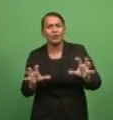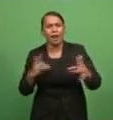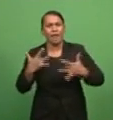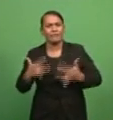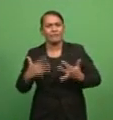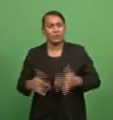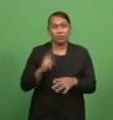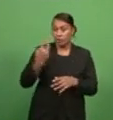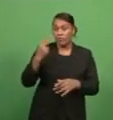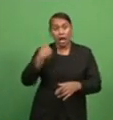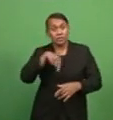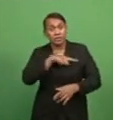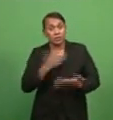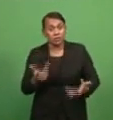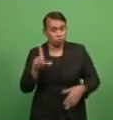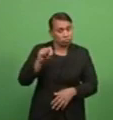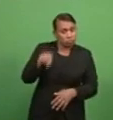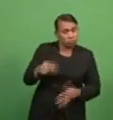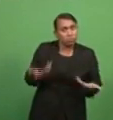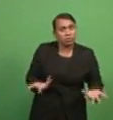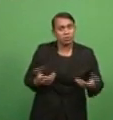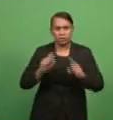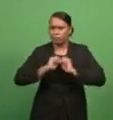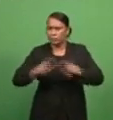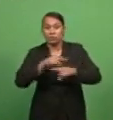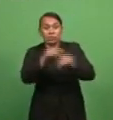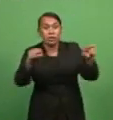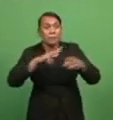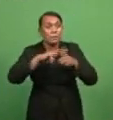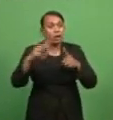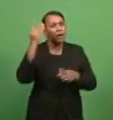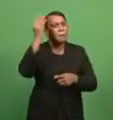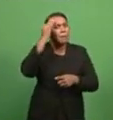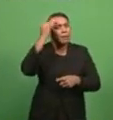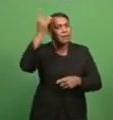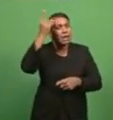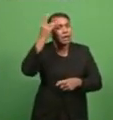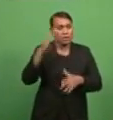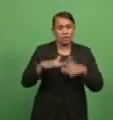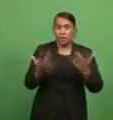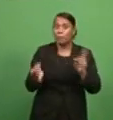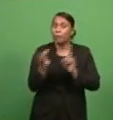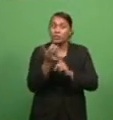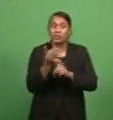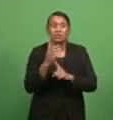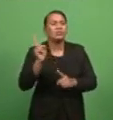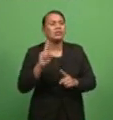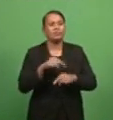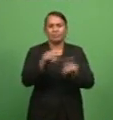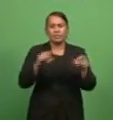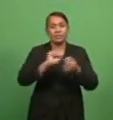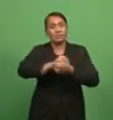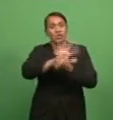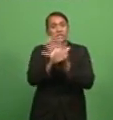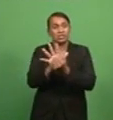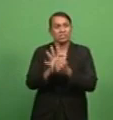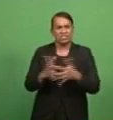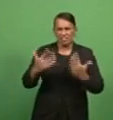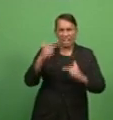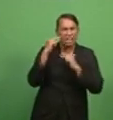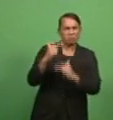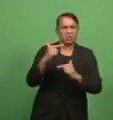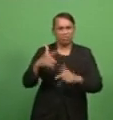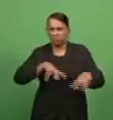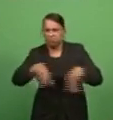sending a message to all the moms and dads now, especially with the COVID-19 restriction movement, that children are at